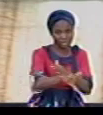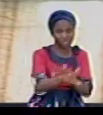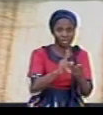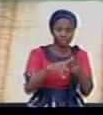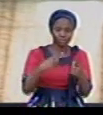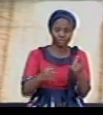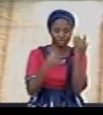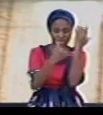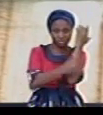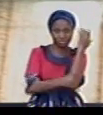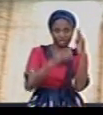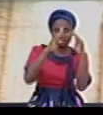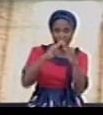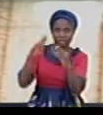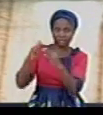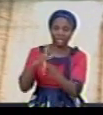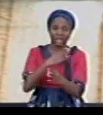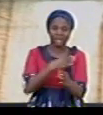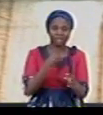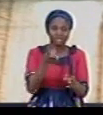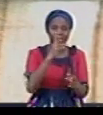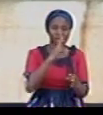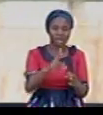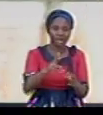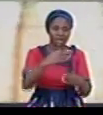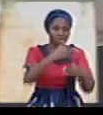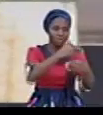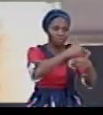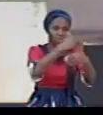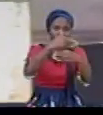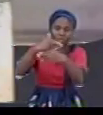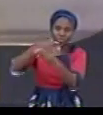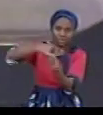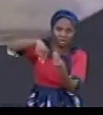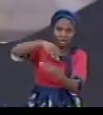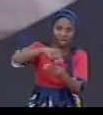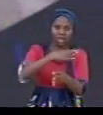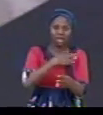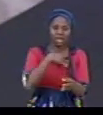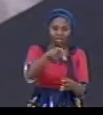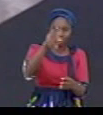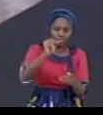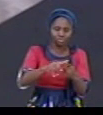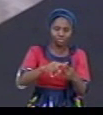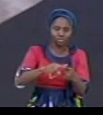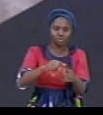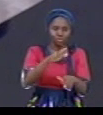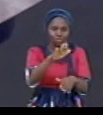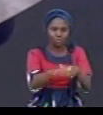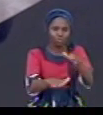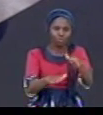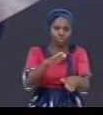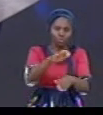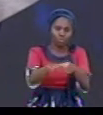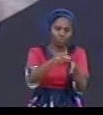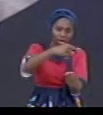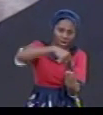city and there are walls around. And you have to walk around